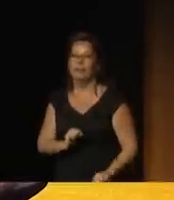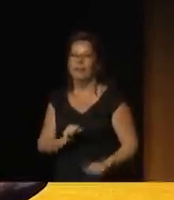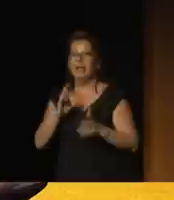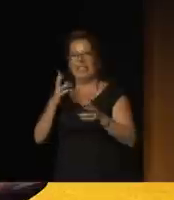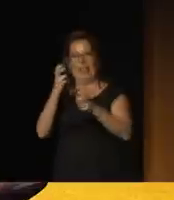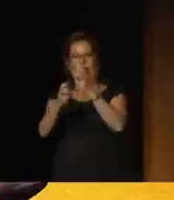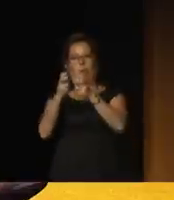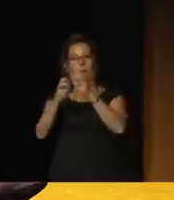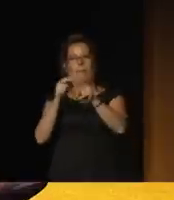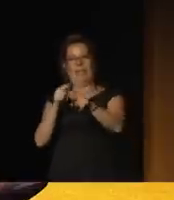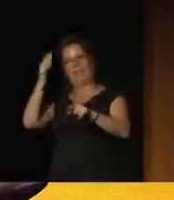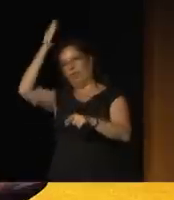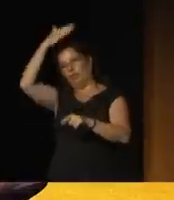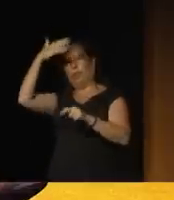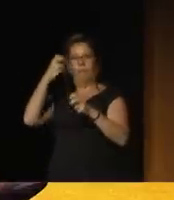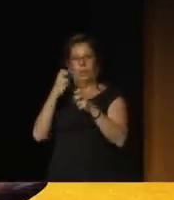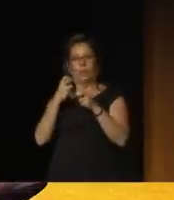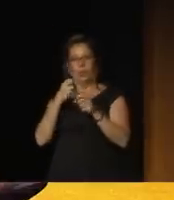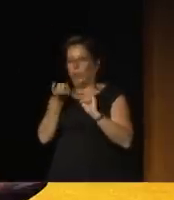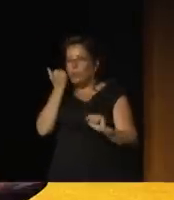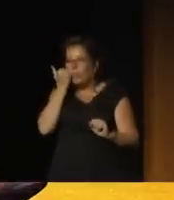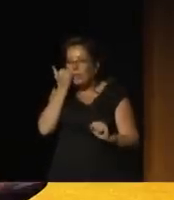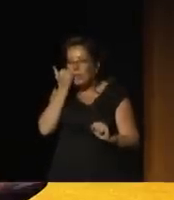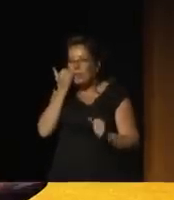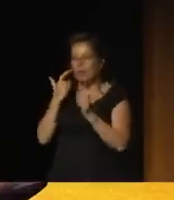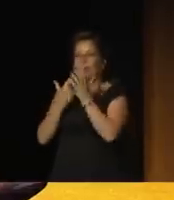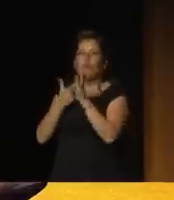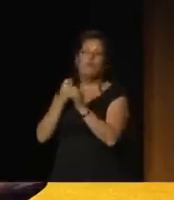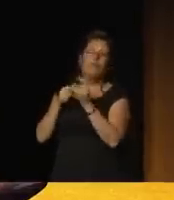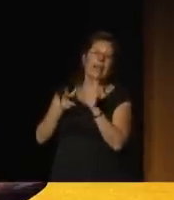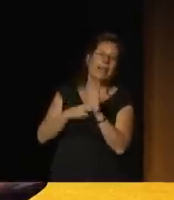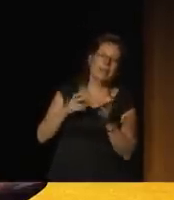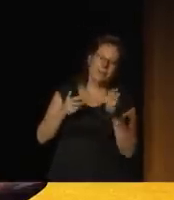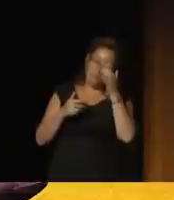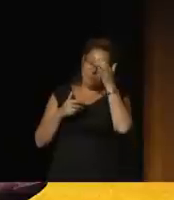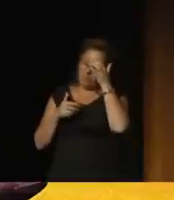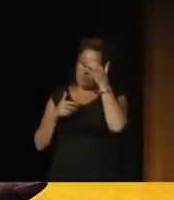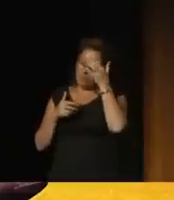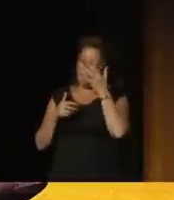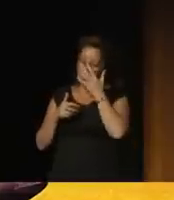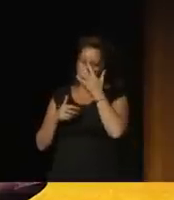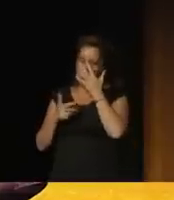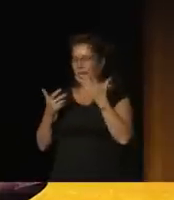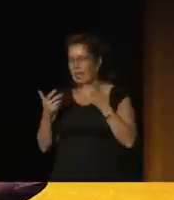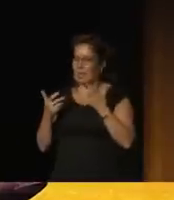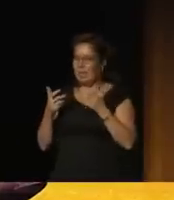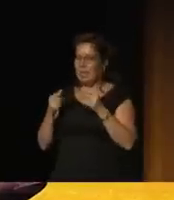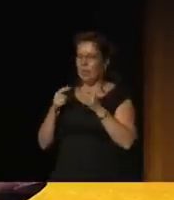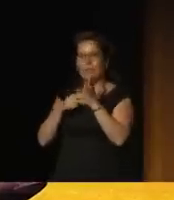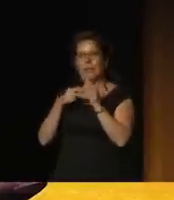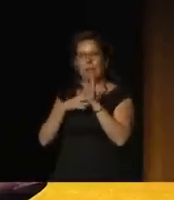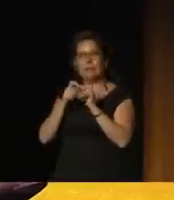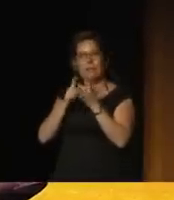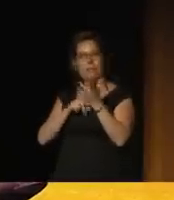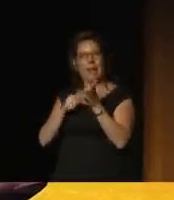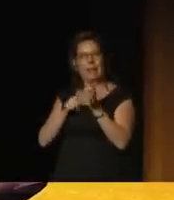stupid. I agree with you about Reagan, but to me, you know, it's that Reagan was a template for the stupid president. Before